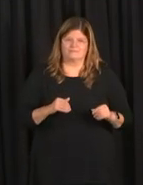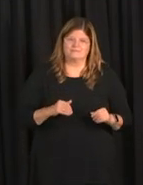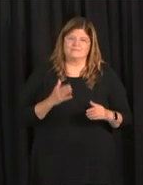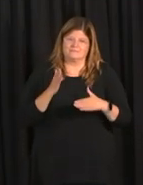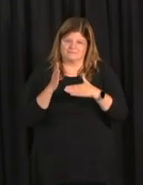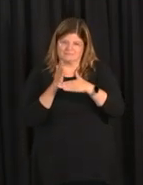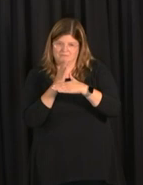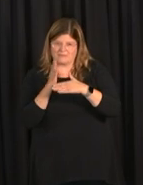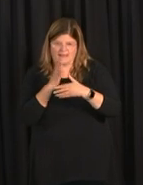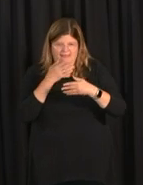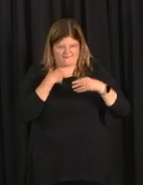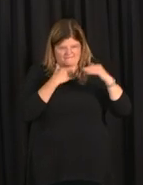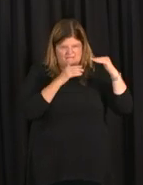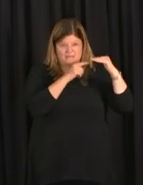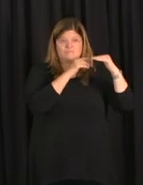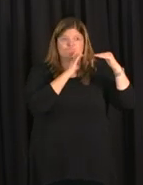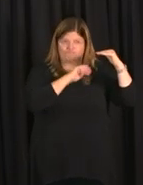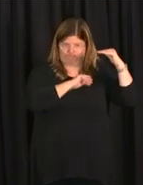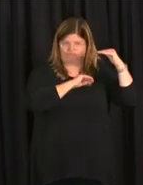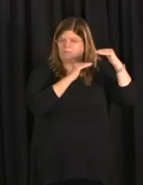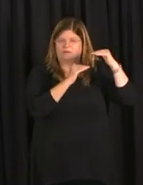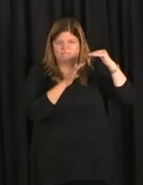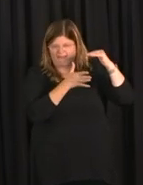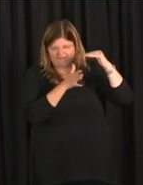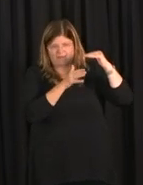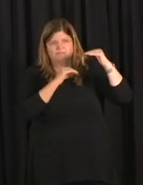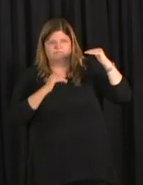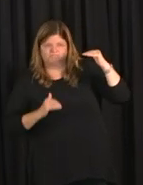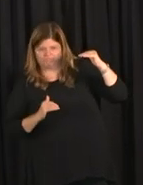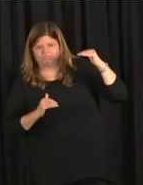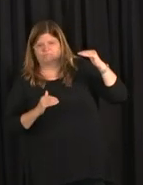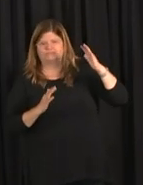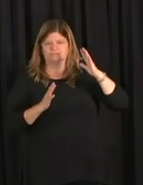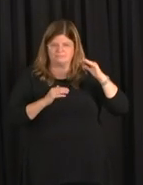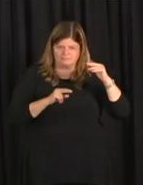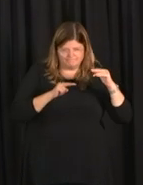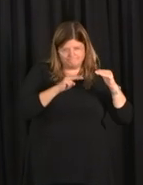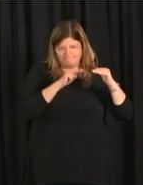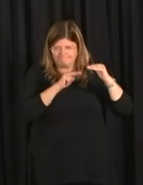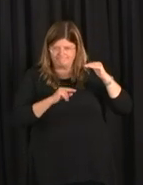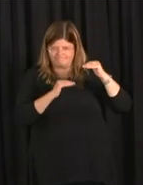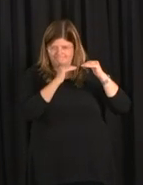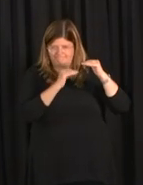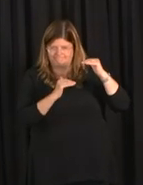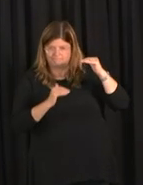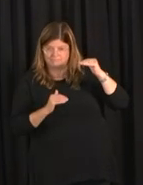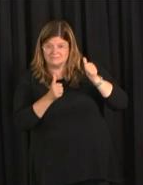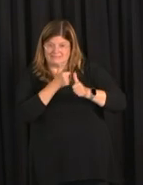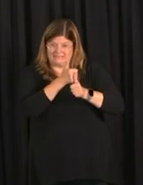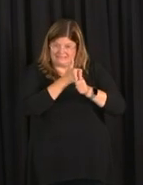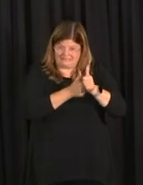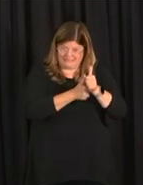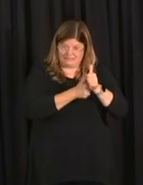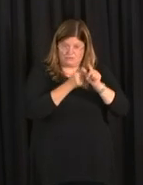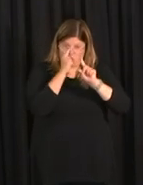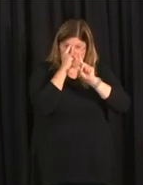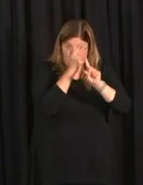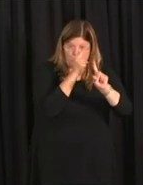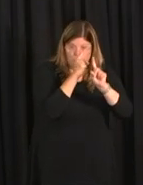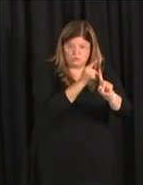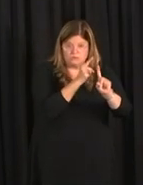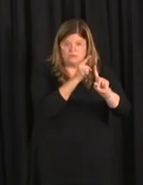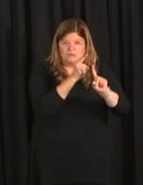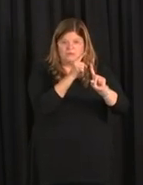moderately sufficient, and sufficient hospital capacity, and what each of the benchmarks or thresholds rather